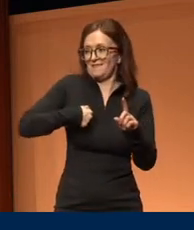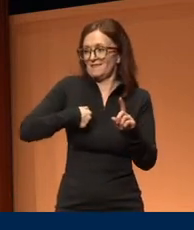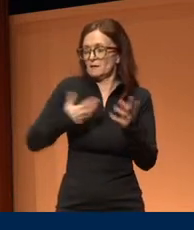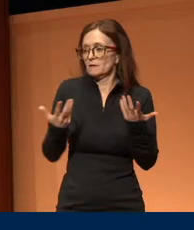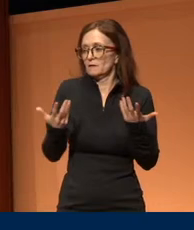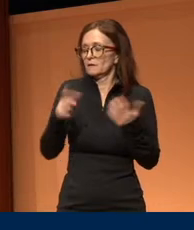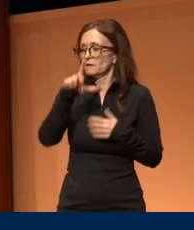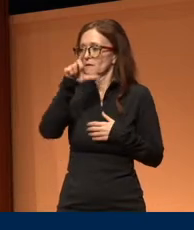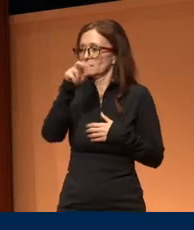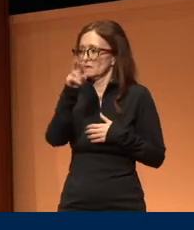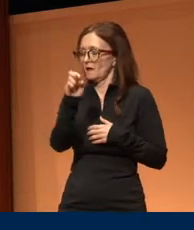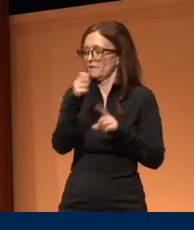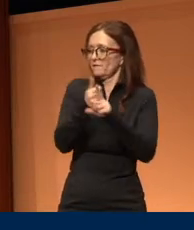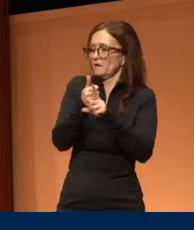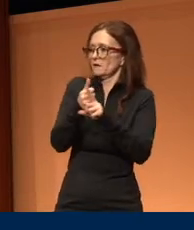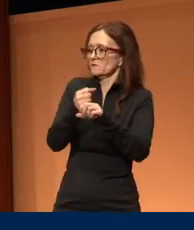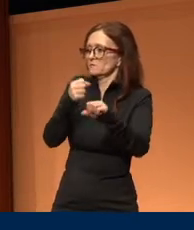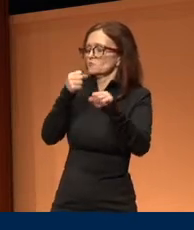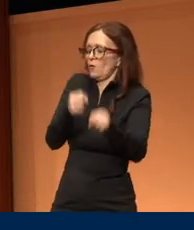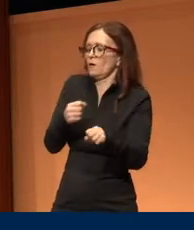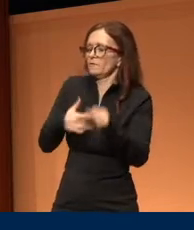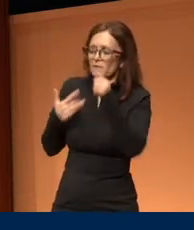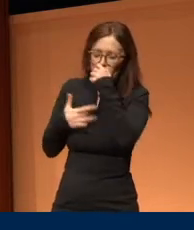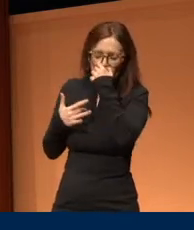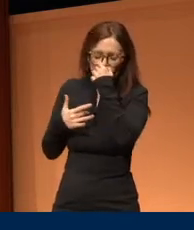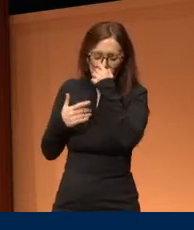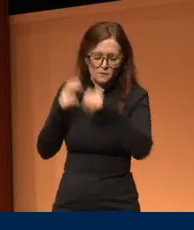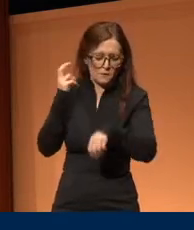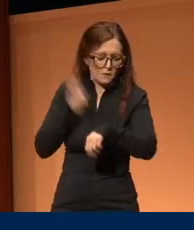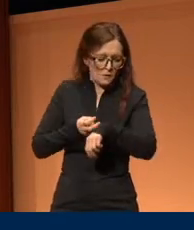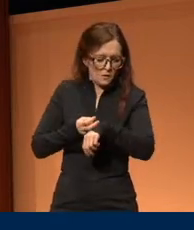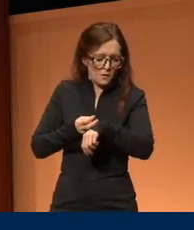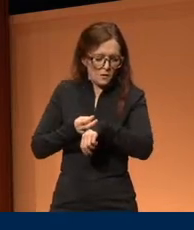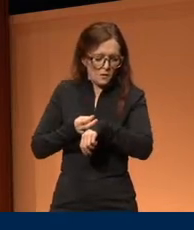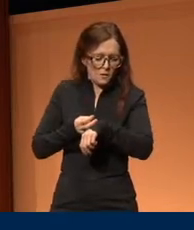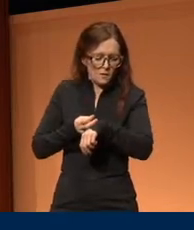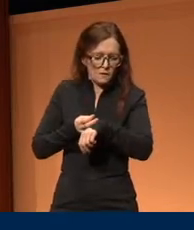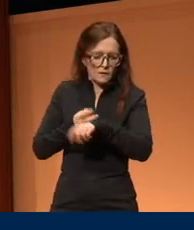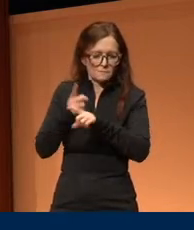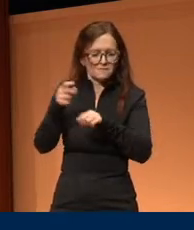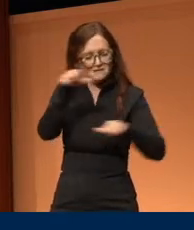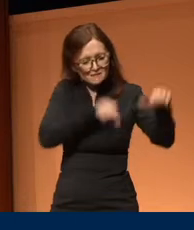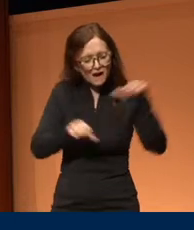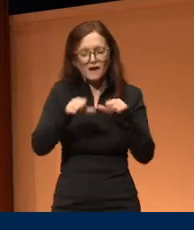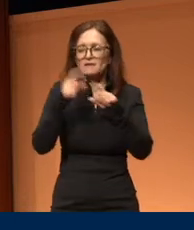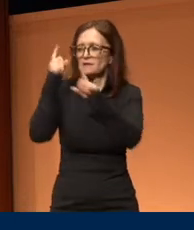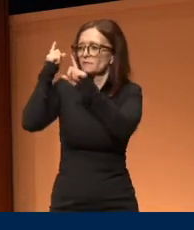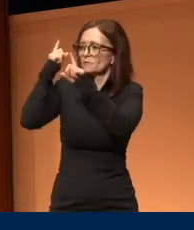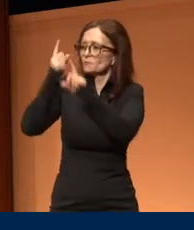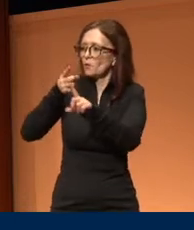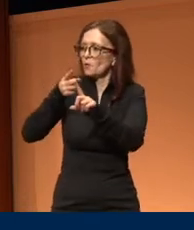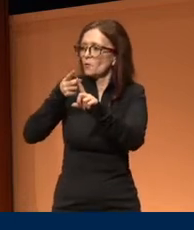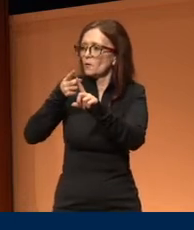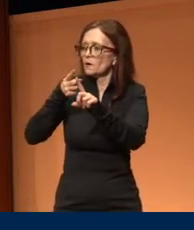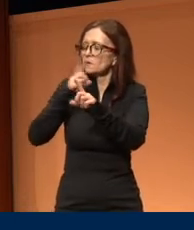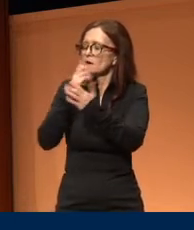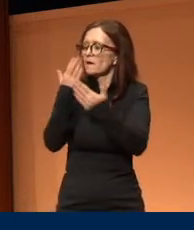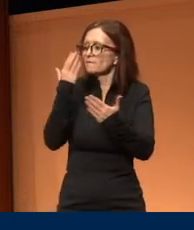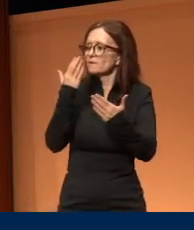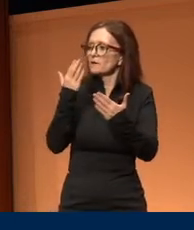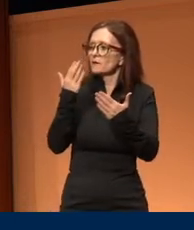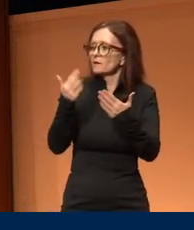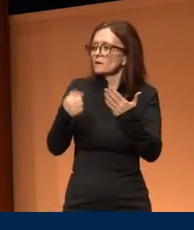love is such strong feeling that it's hard to reach scientifically. I'm not suspect of